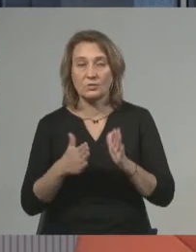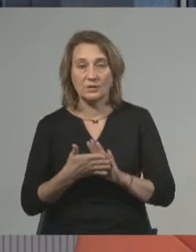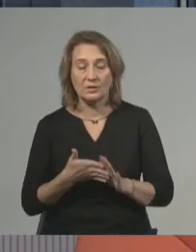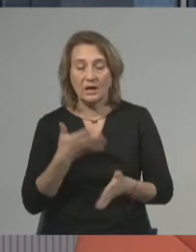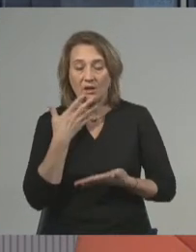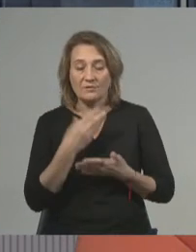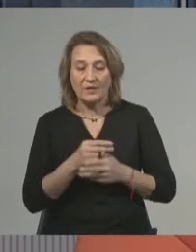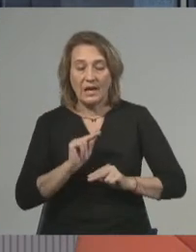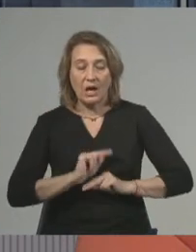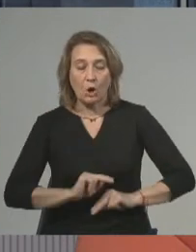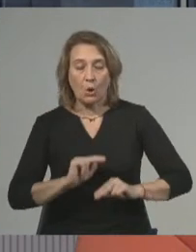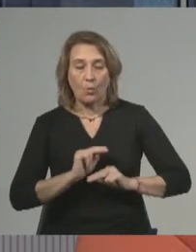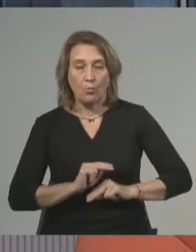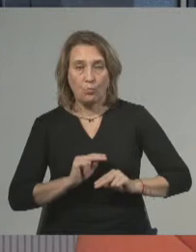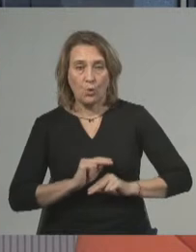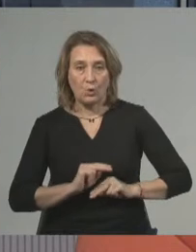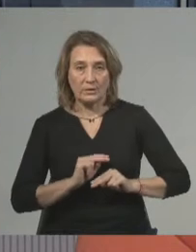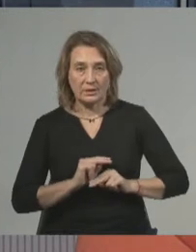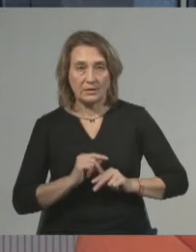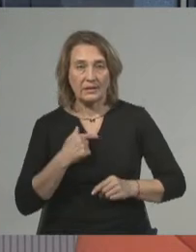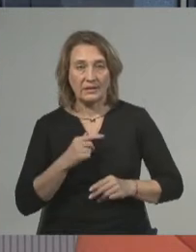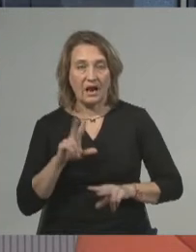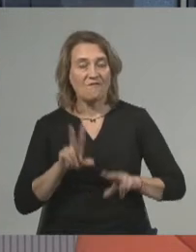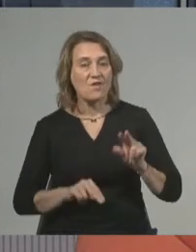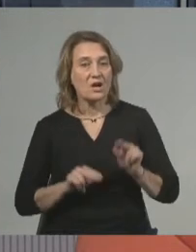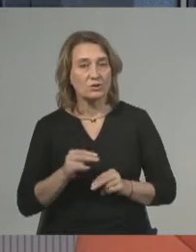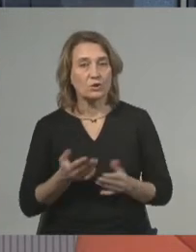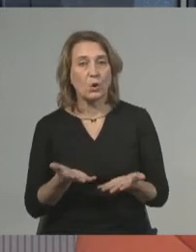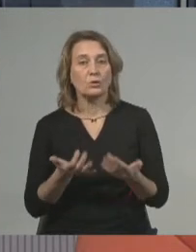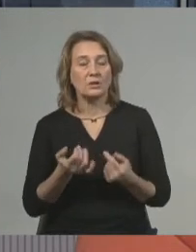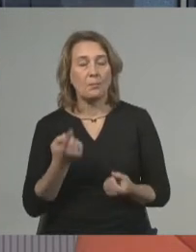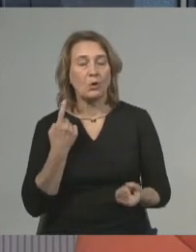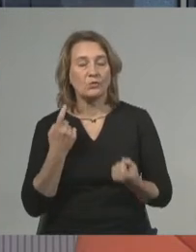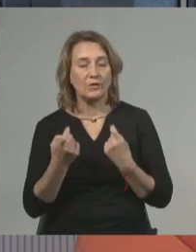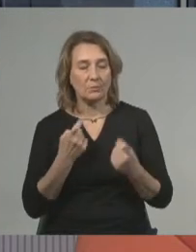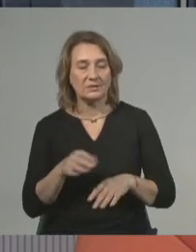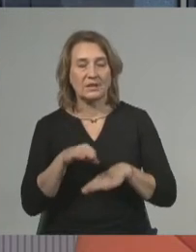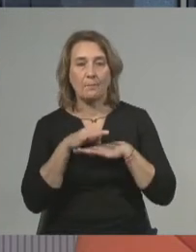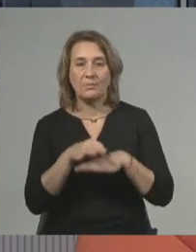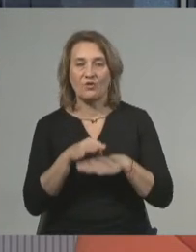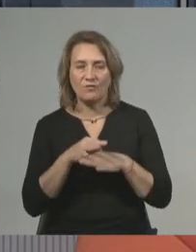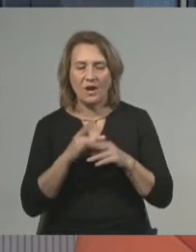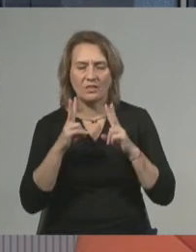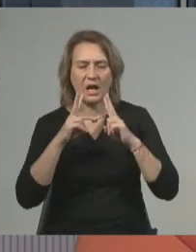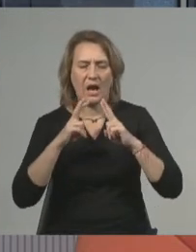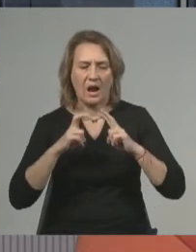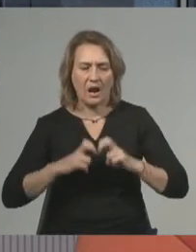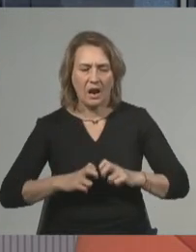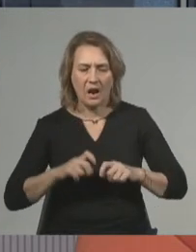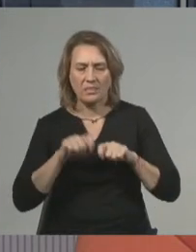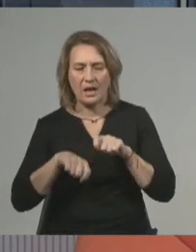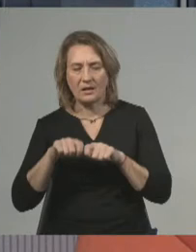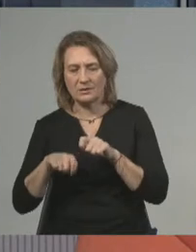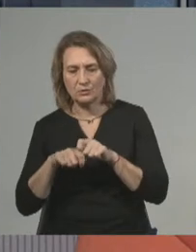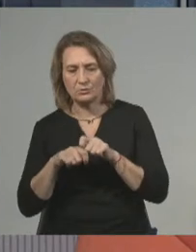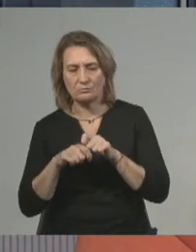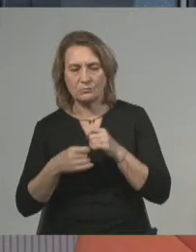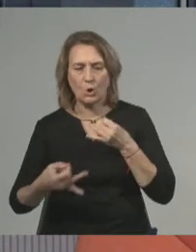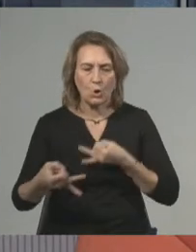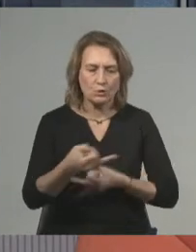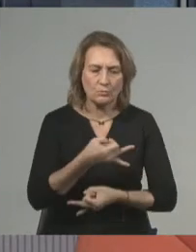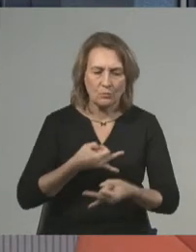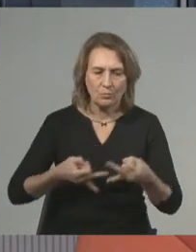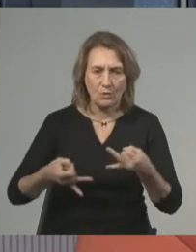information and analysis out there and talking about it essentially what i've seen a lot of my work